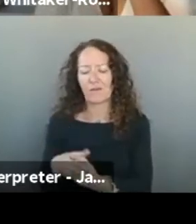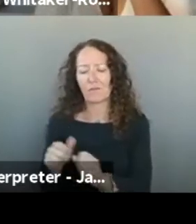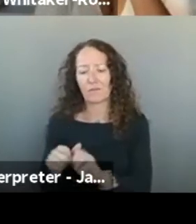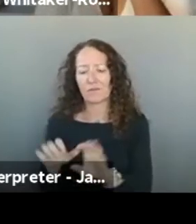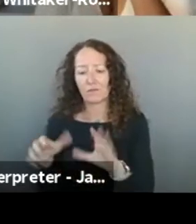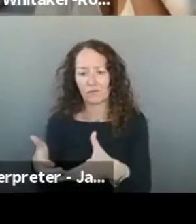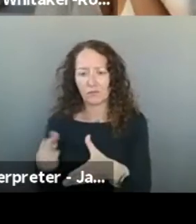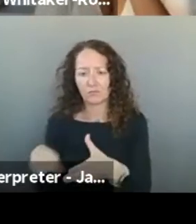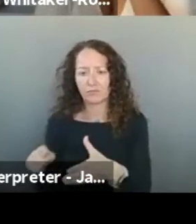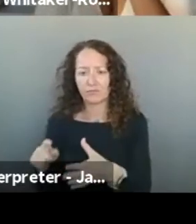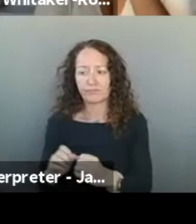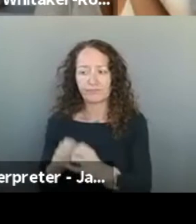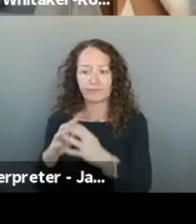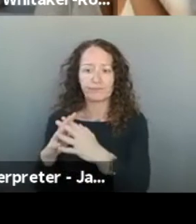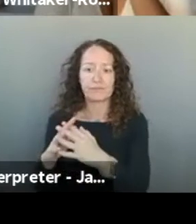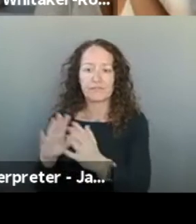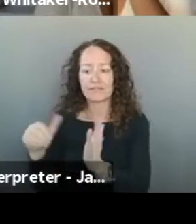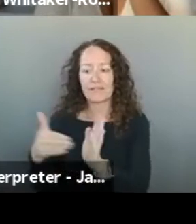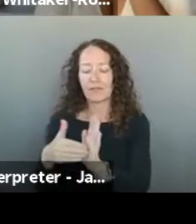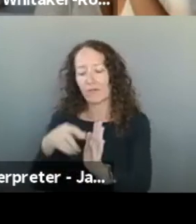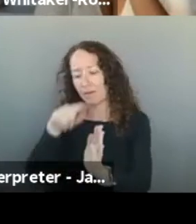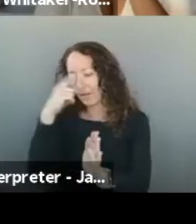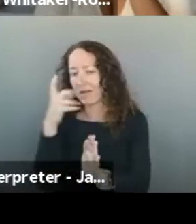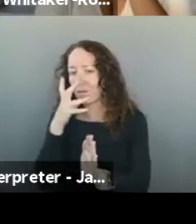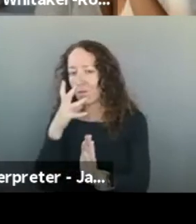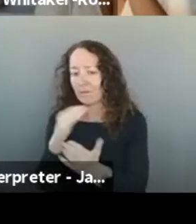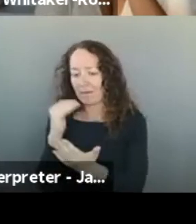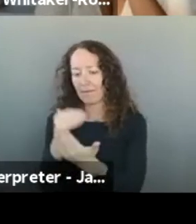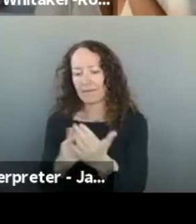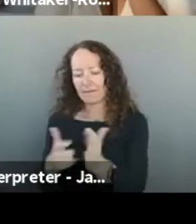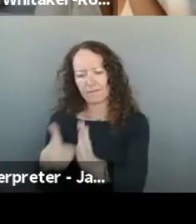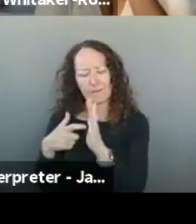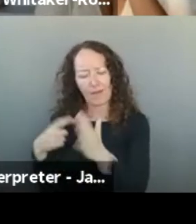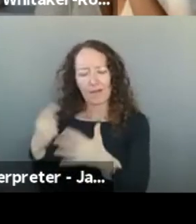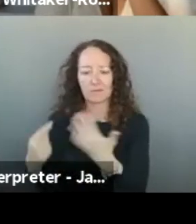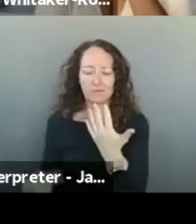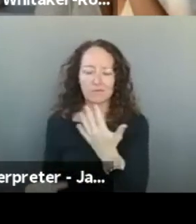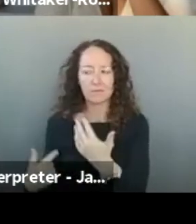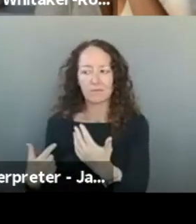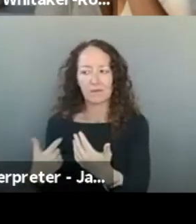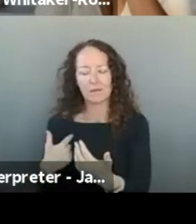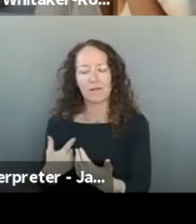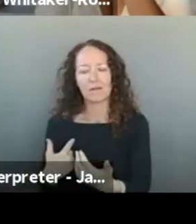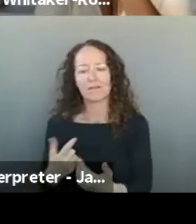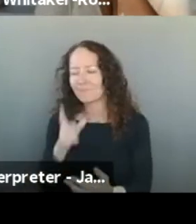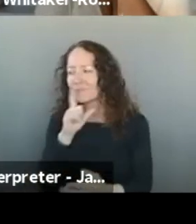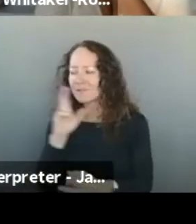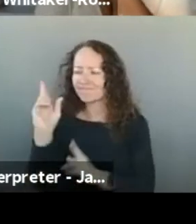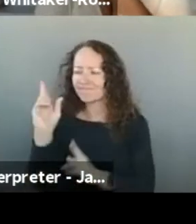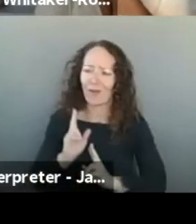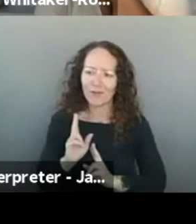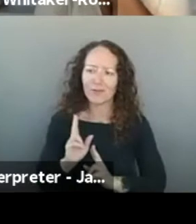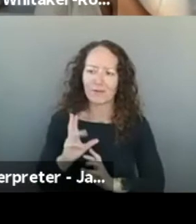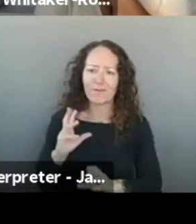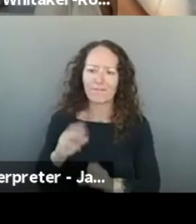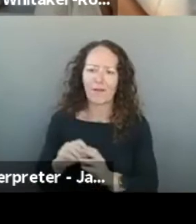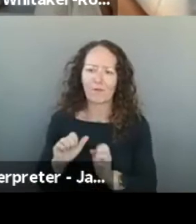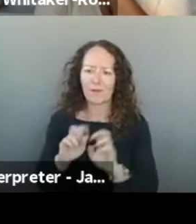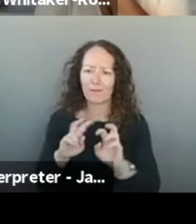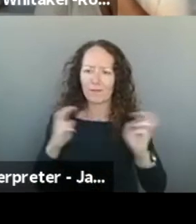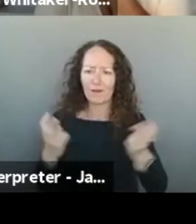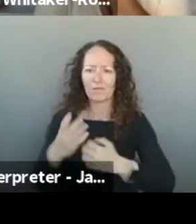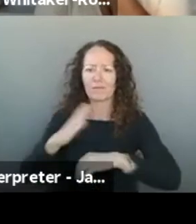created that Centering Black Women list of demands. So I'm really honored to have been involved with the Roundtable in that